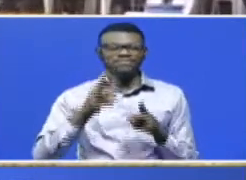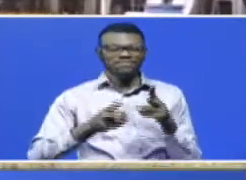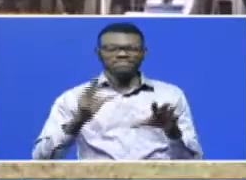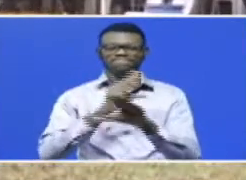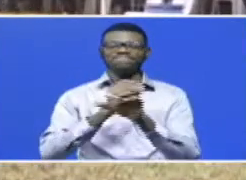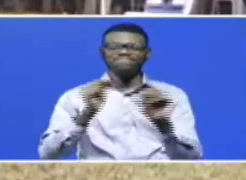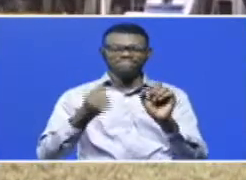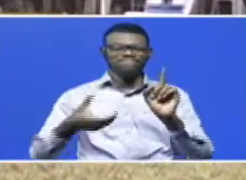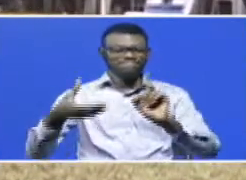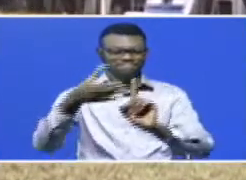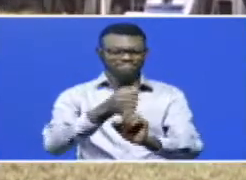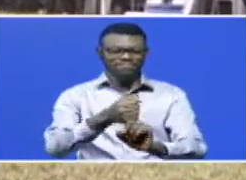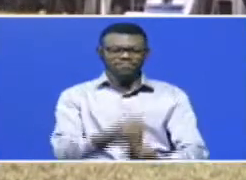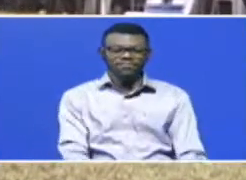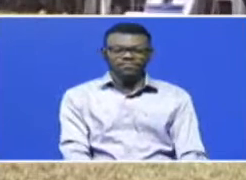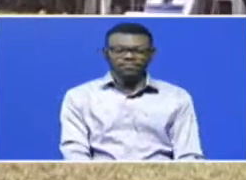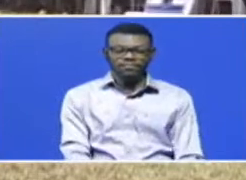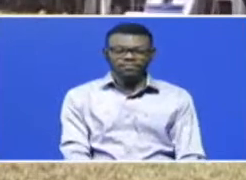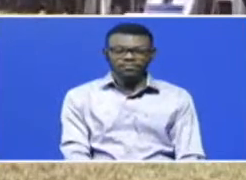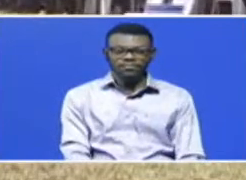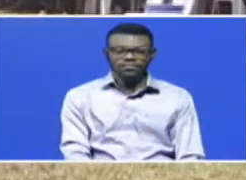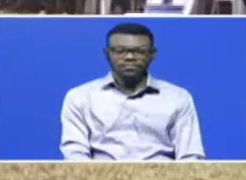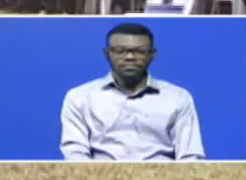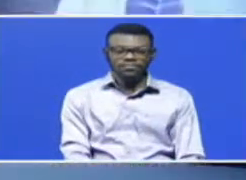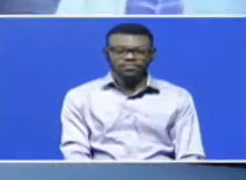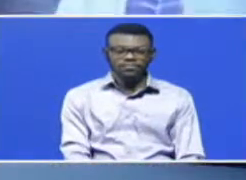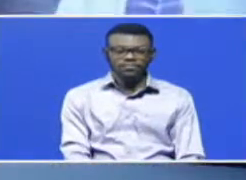Lusige, KTN News, Emalindi in Huisero.